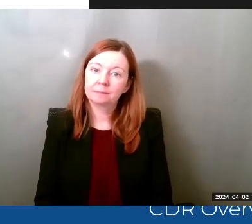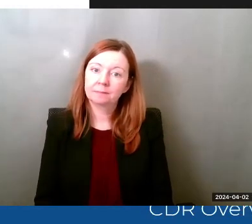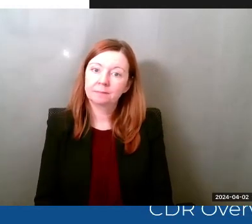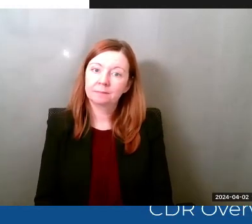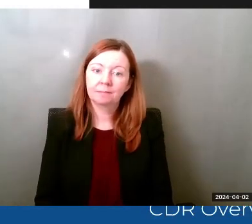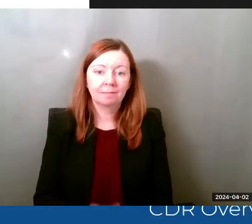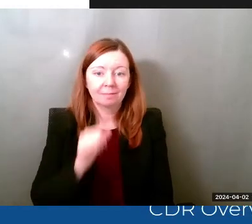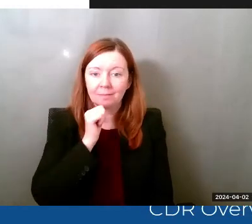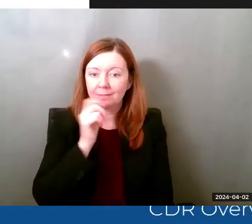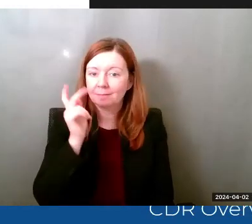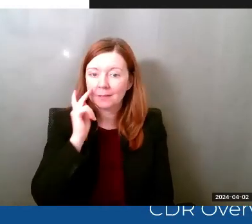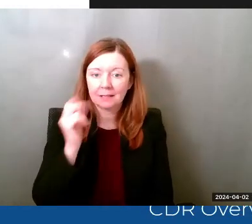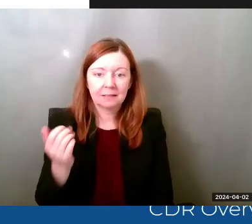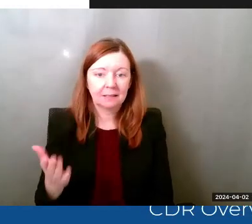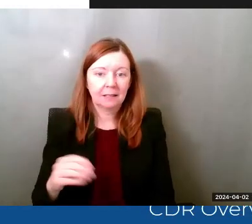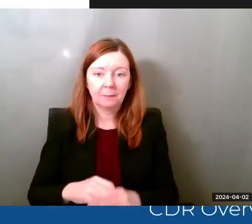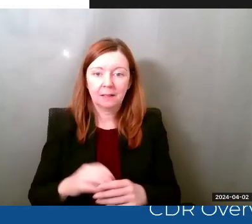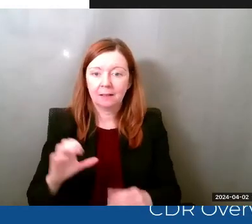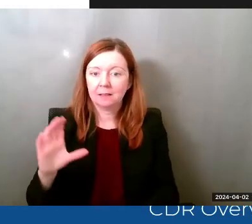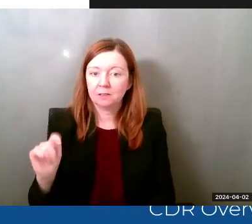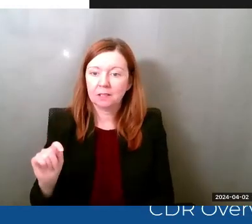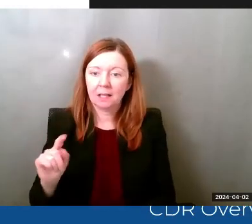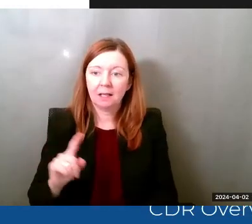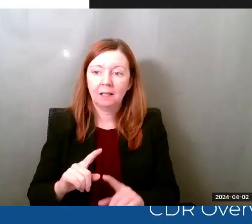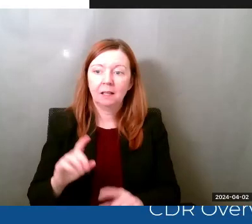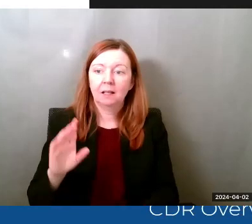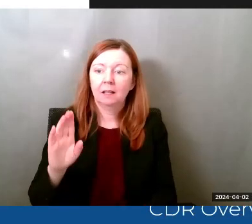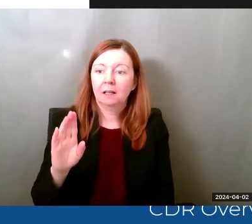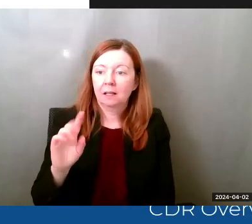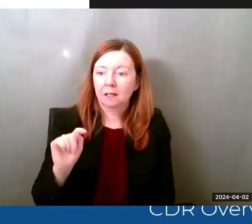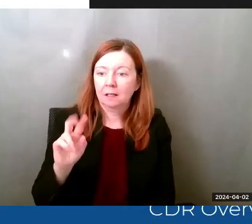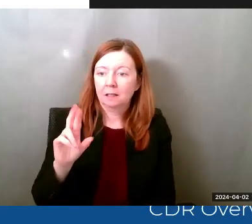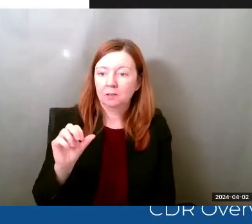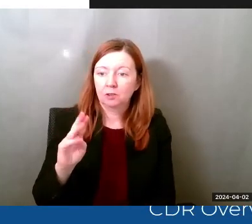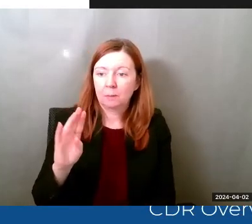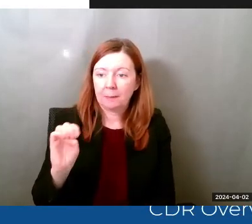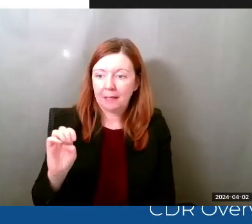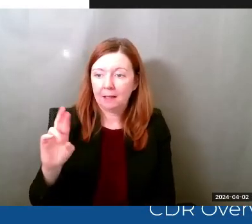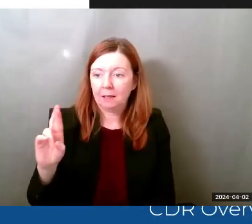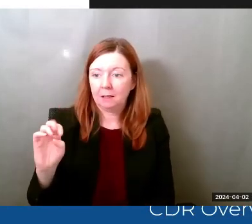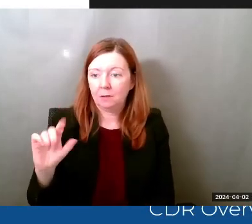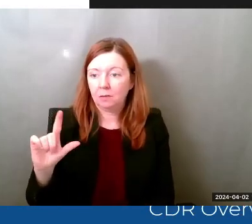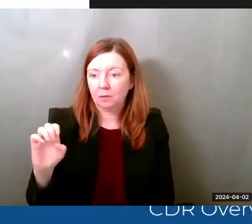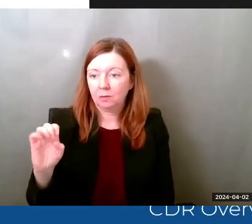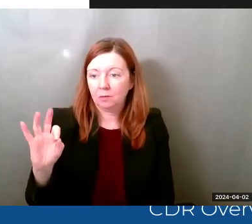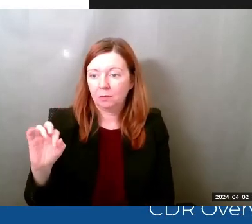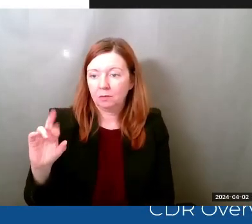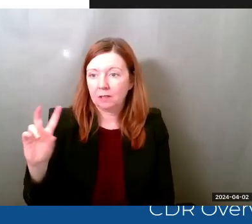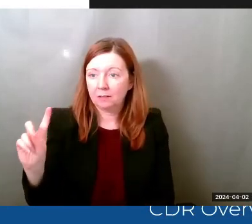Not seeing them in the chat. Go with Tremaine Relaford.